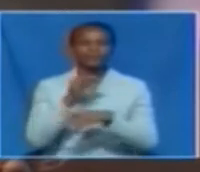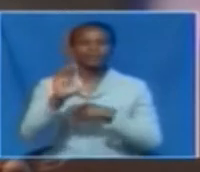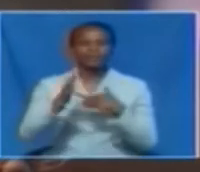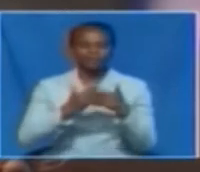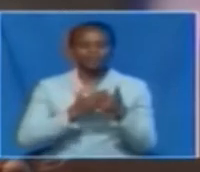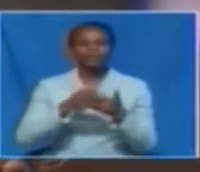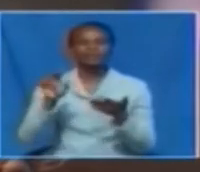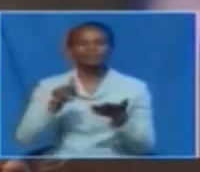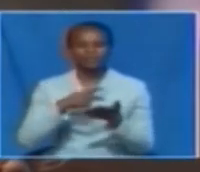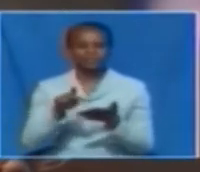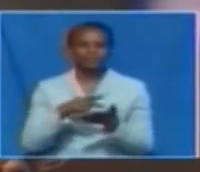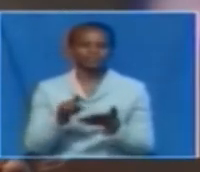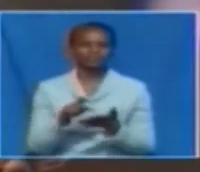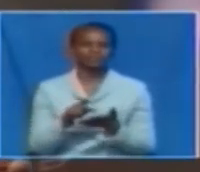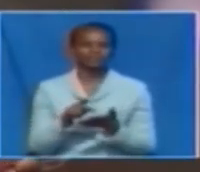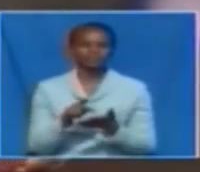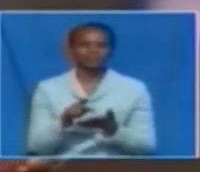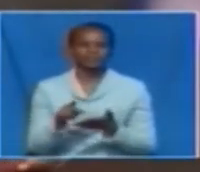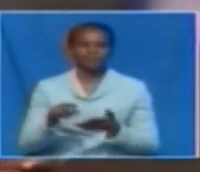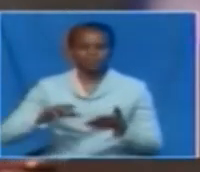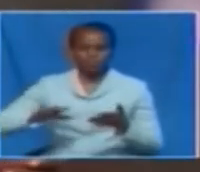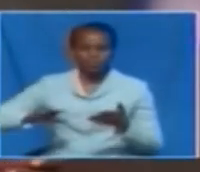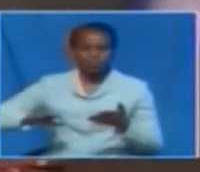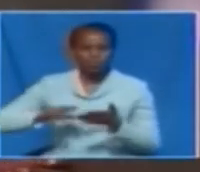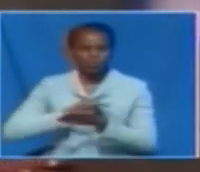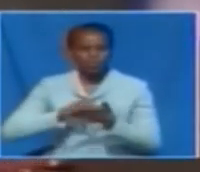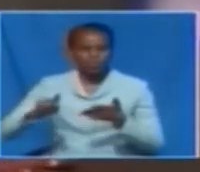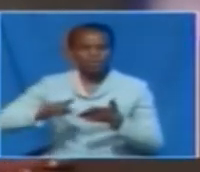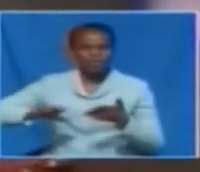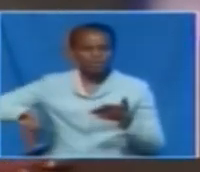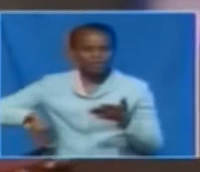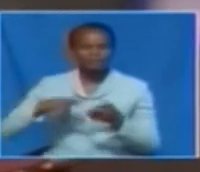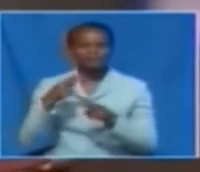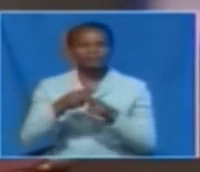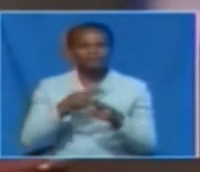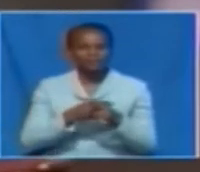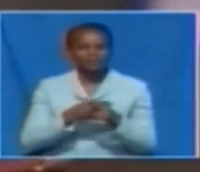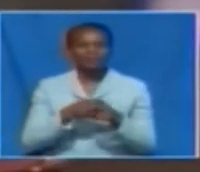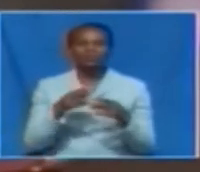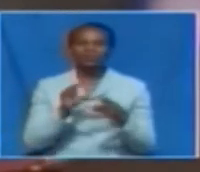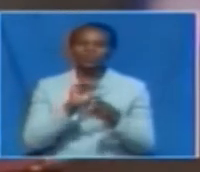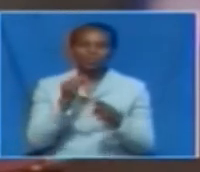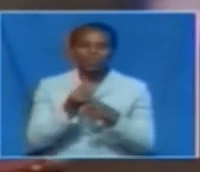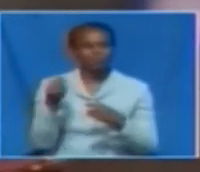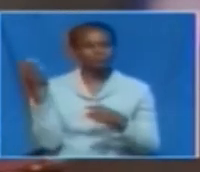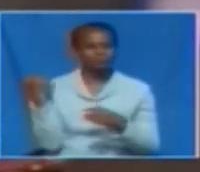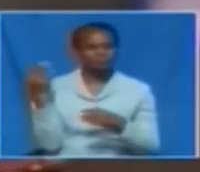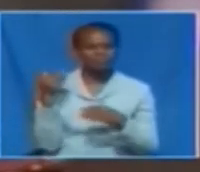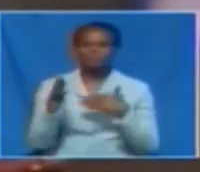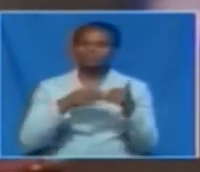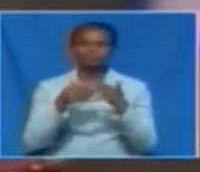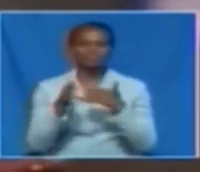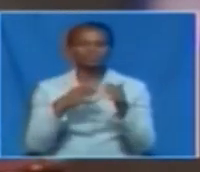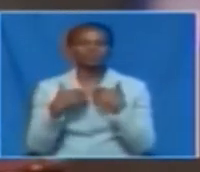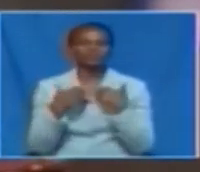party, the last week or so, or a month, or a few weeks hasn't been so easy for you. Are